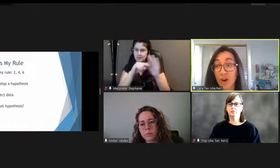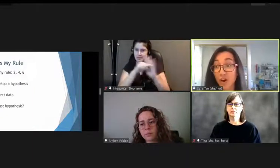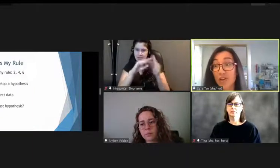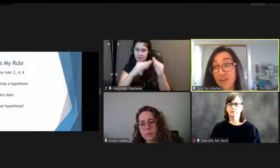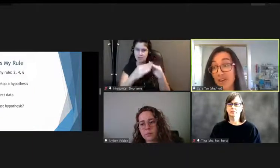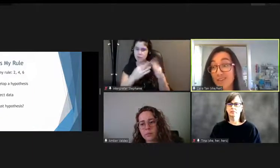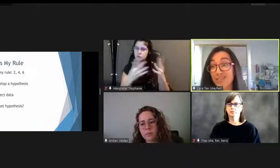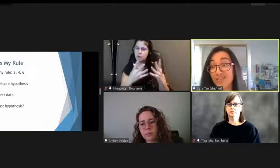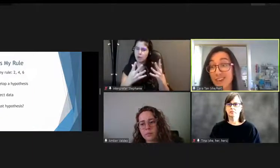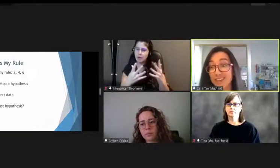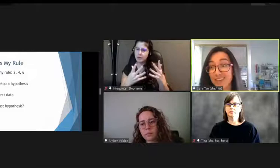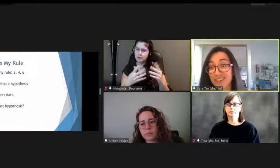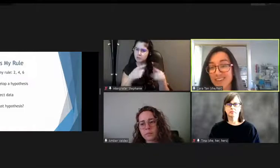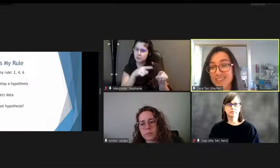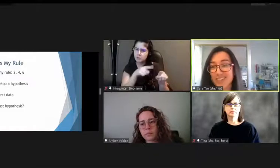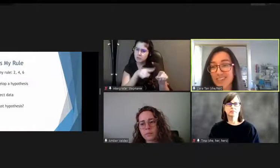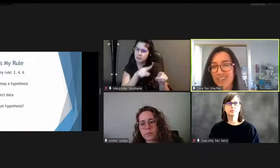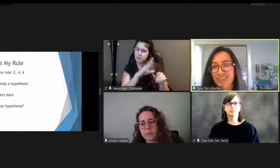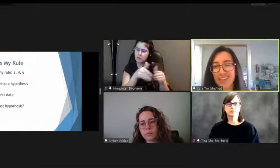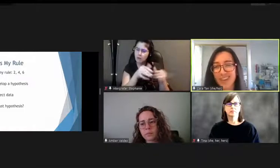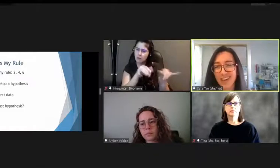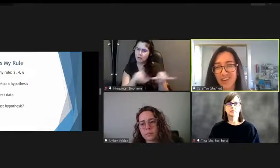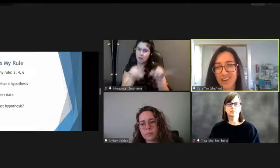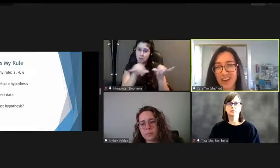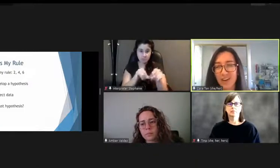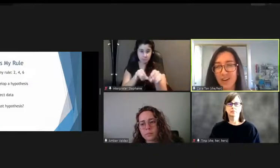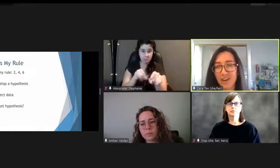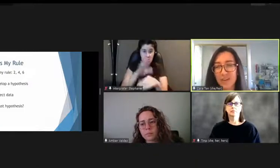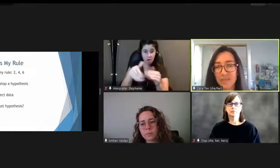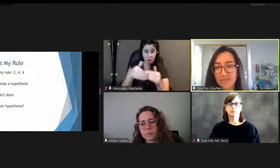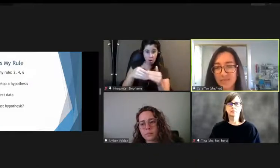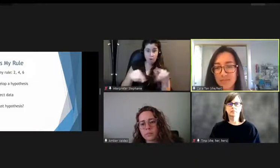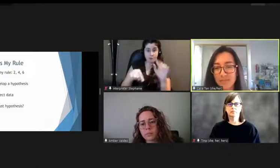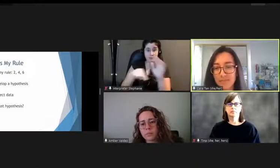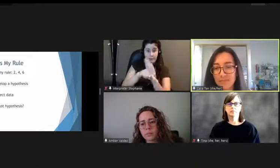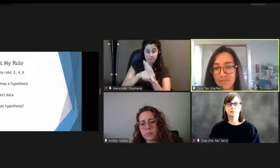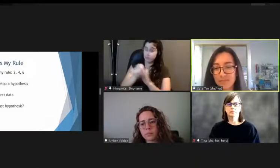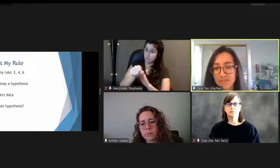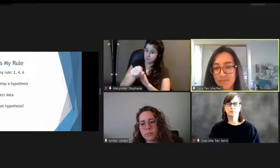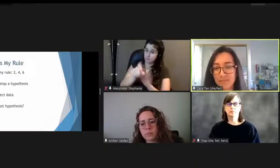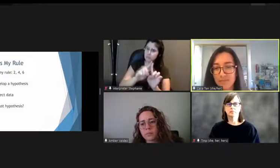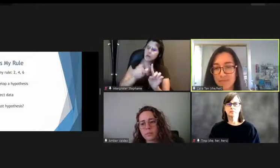So they all are negative, definitely. Is there anything else they have in common?